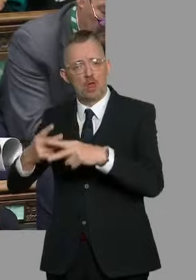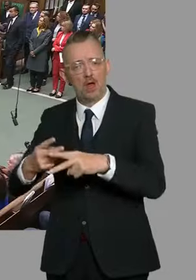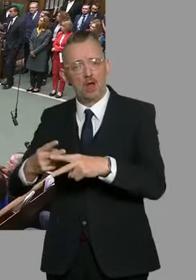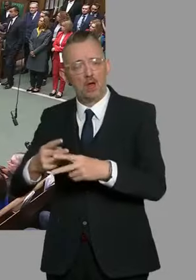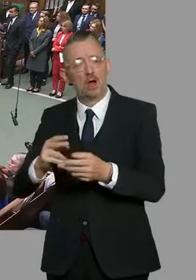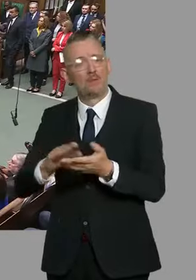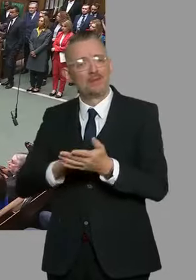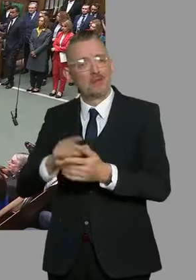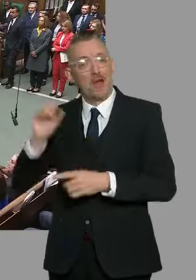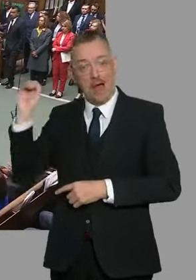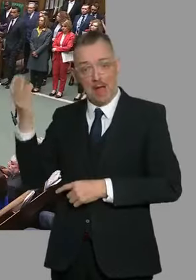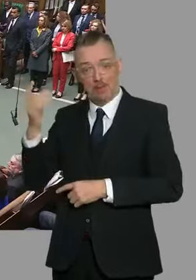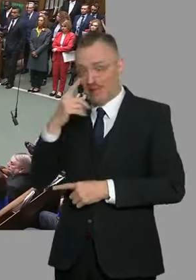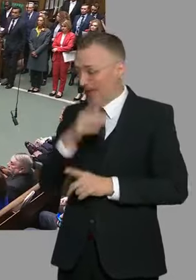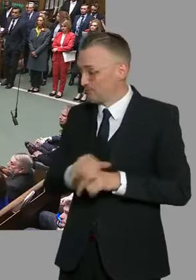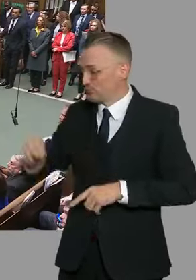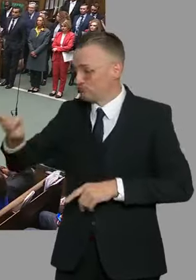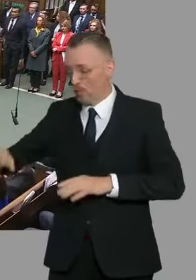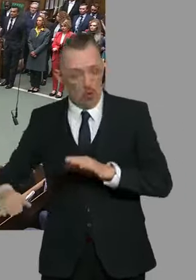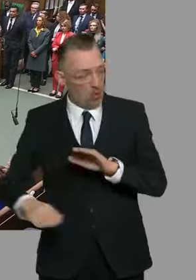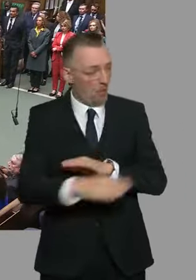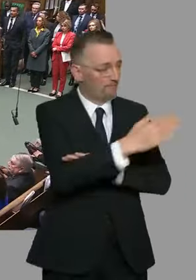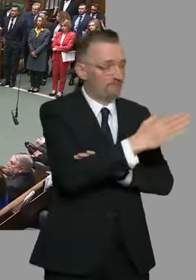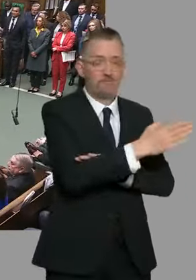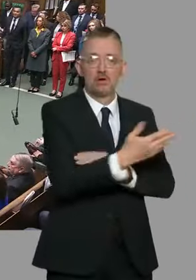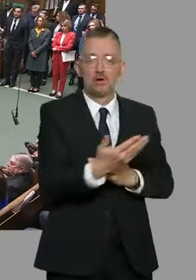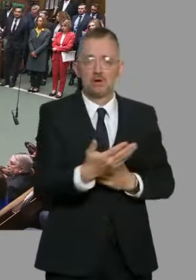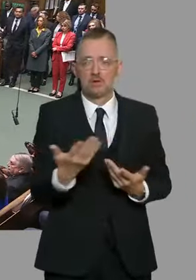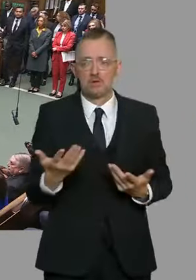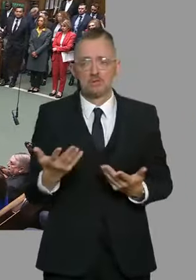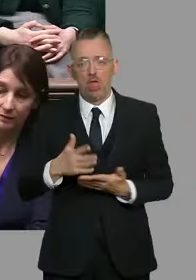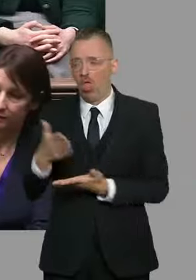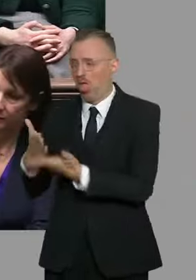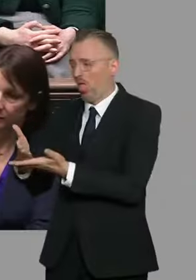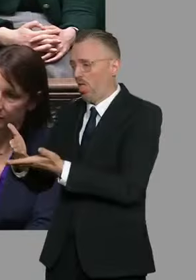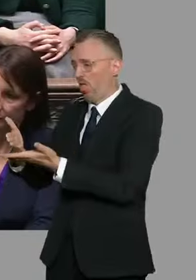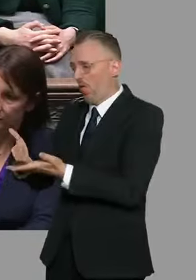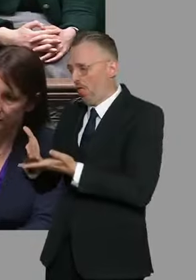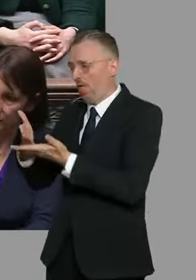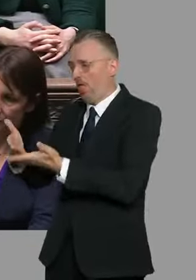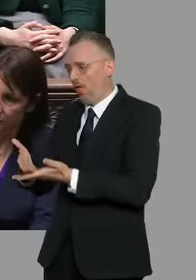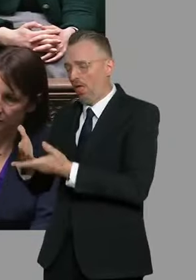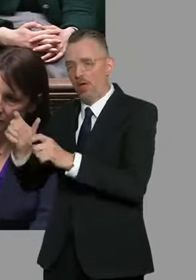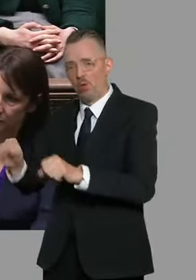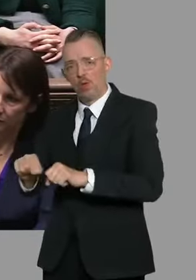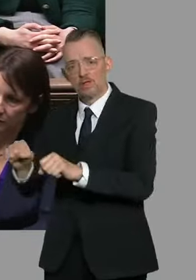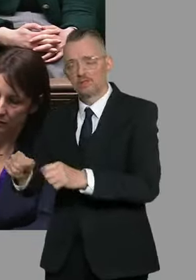lives? Well, I'm grateful to her for raising this case, and it's